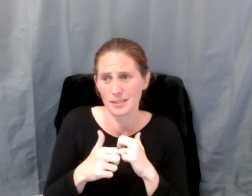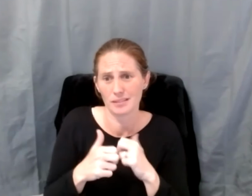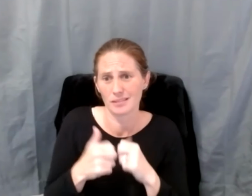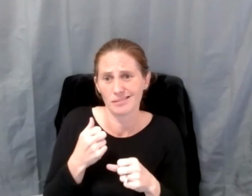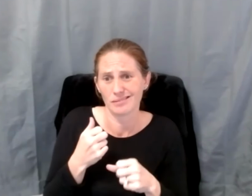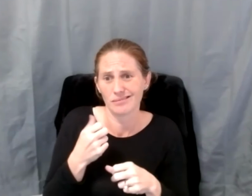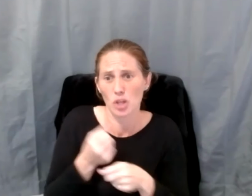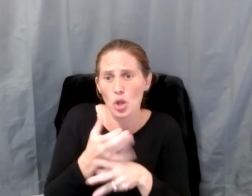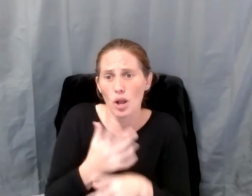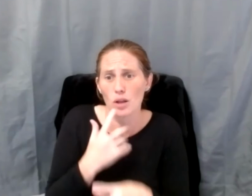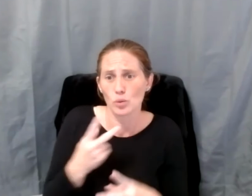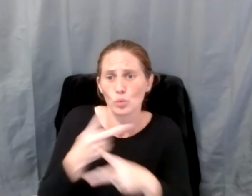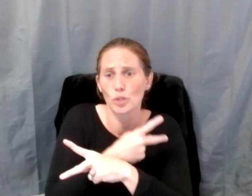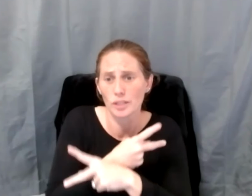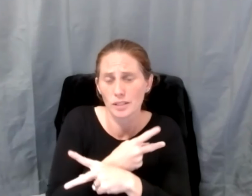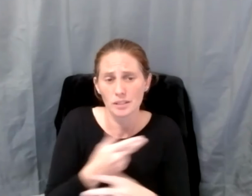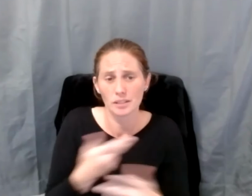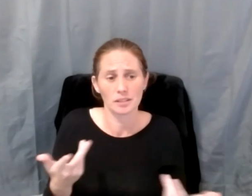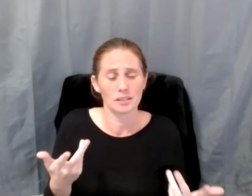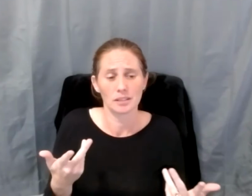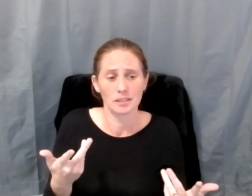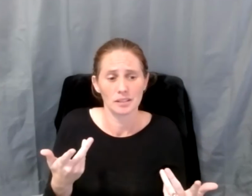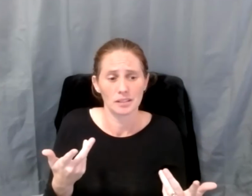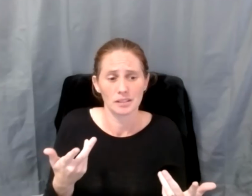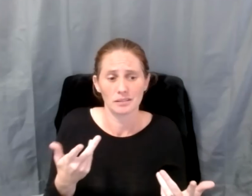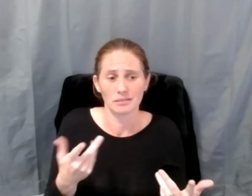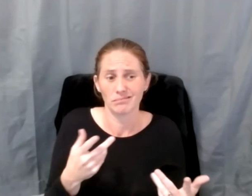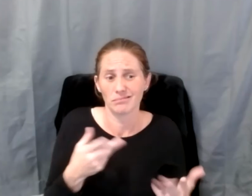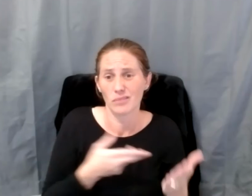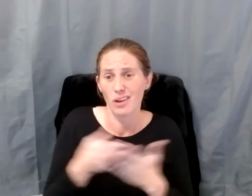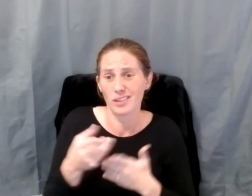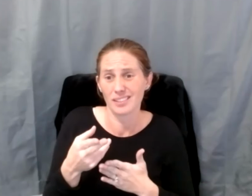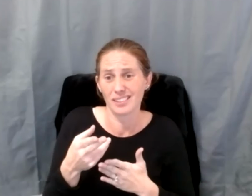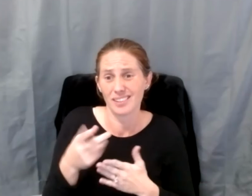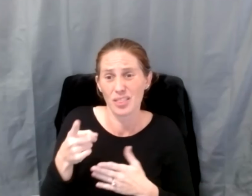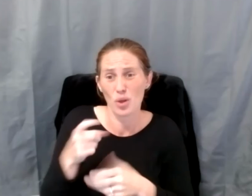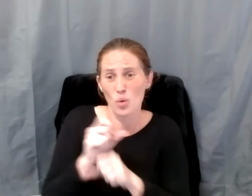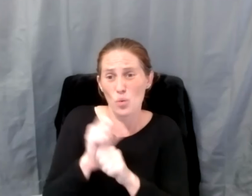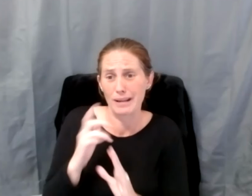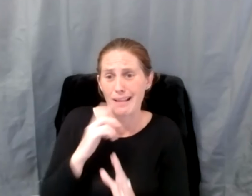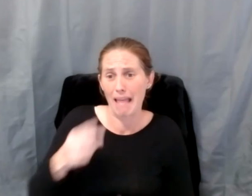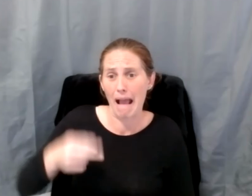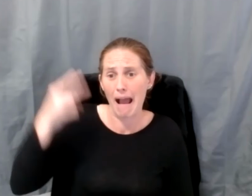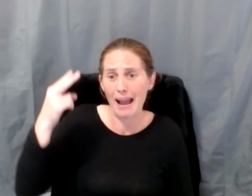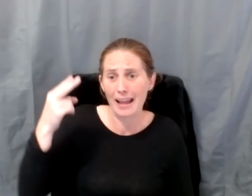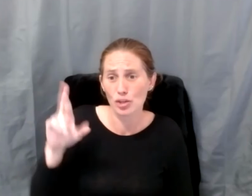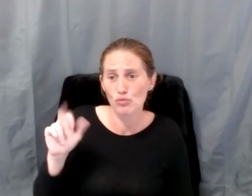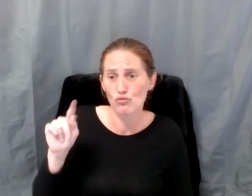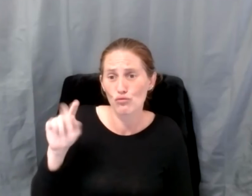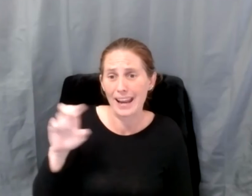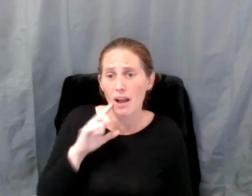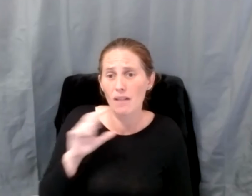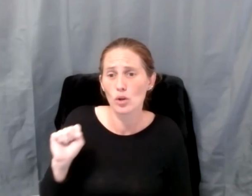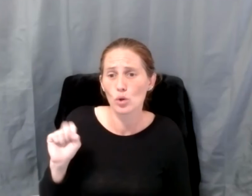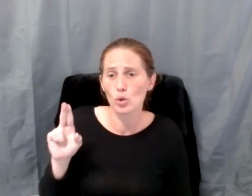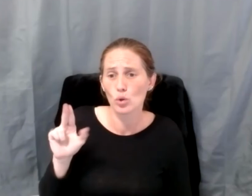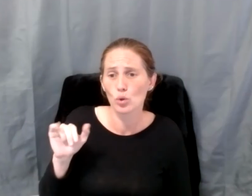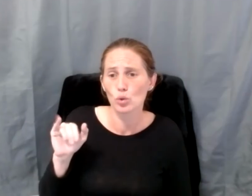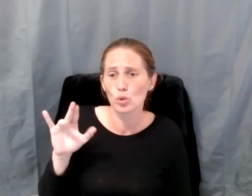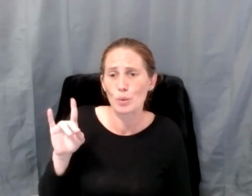harder. Um, uh, and in fact, indentured laborers had some of the highest rates of suicide at that time,